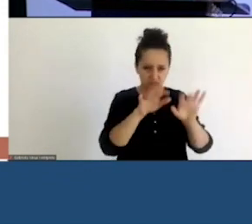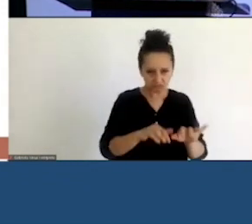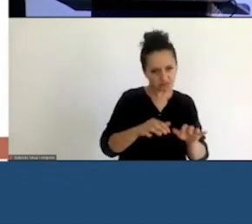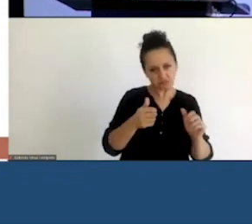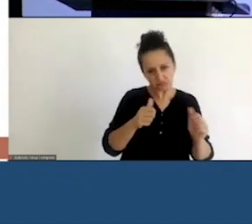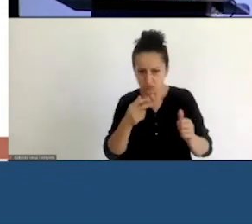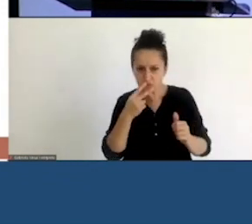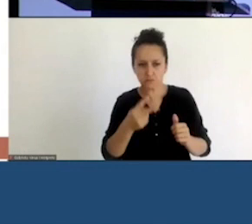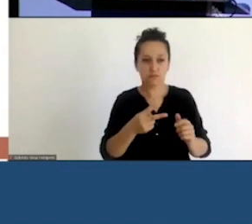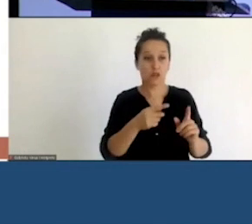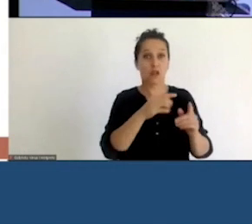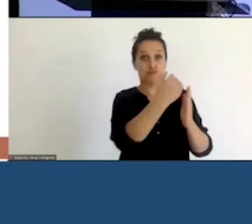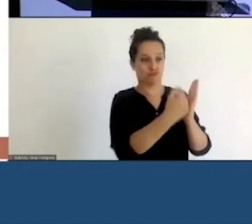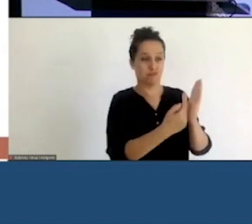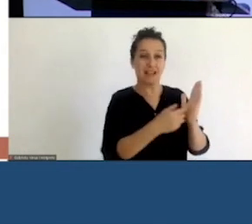current trends.